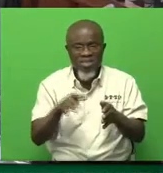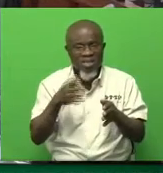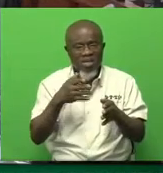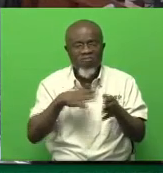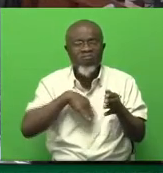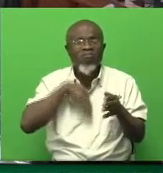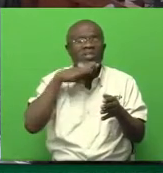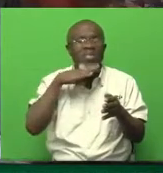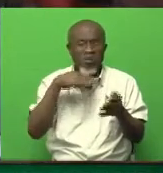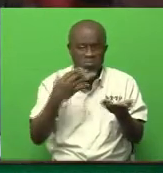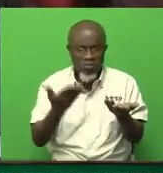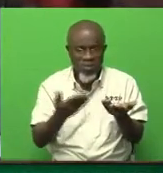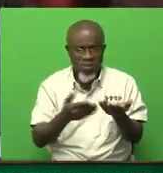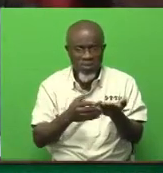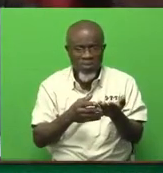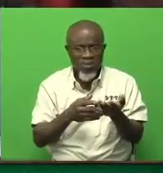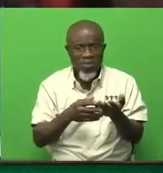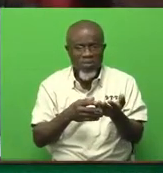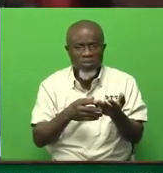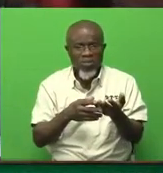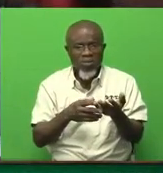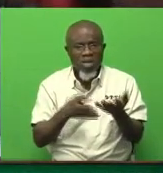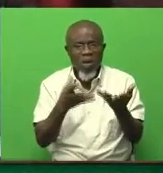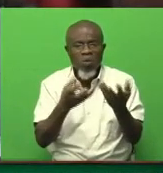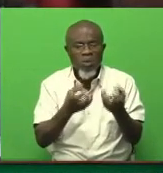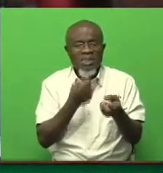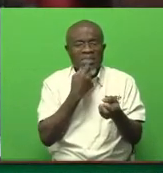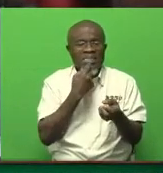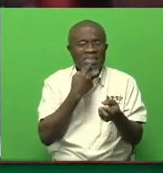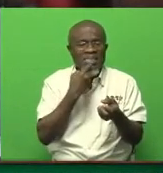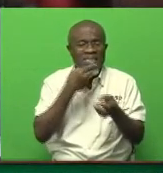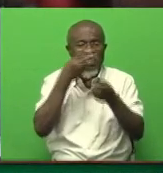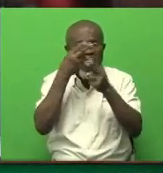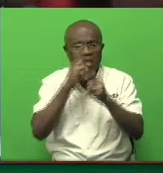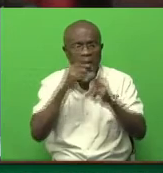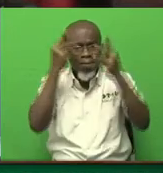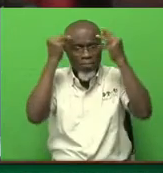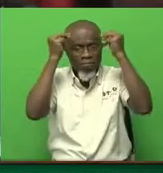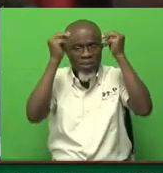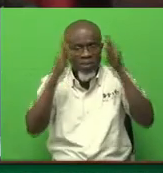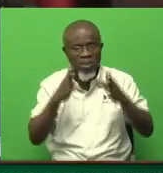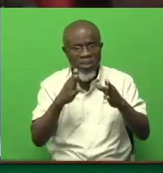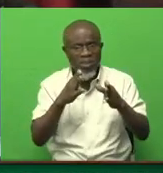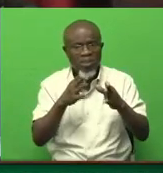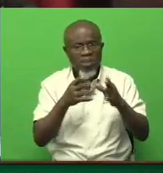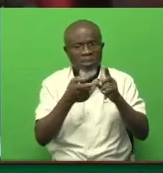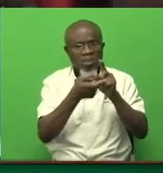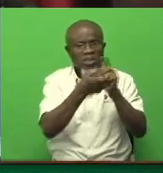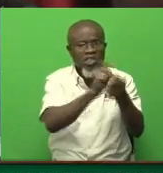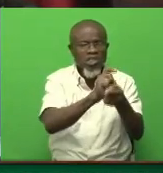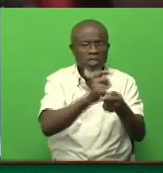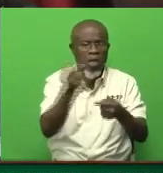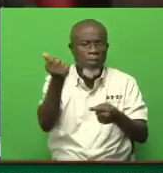those words I would like to I would like to suggest that you're honorable Minister that he will and come out